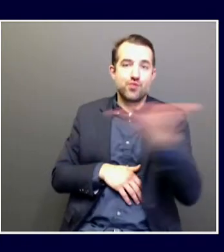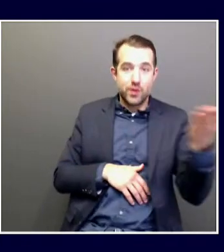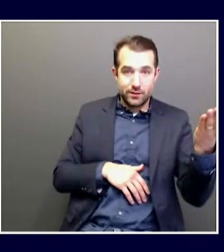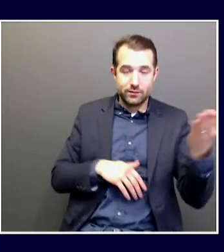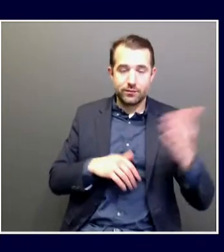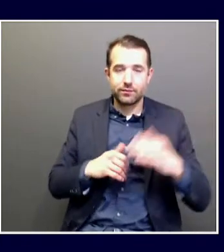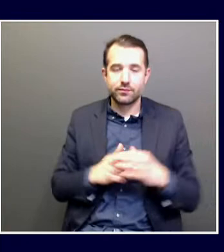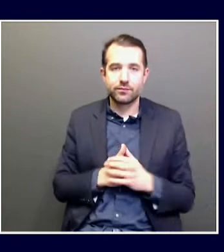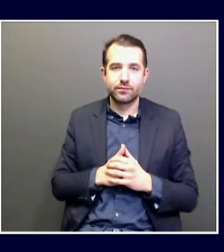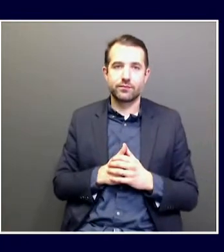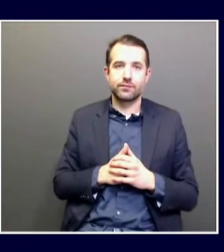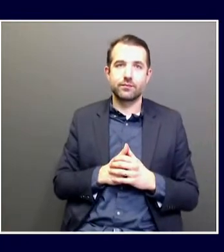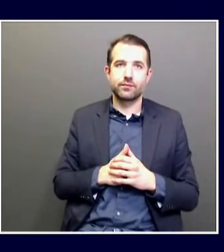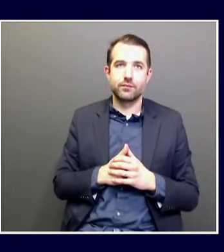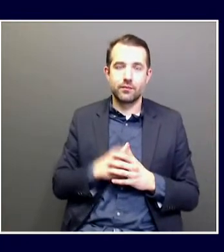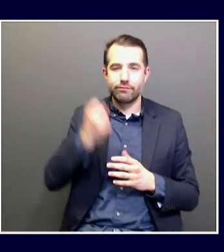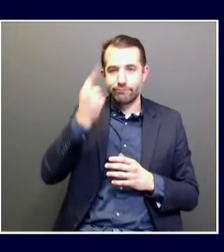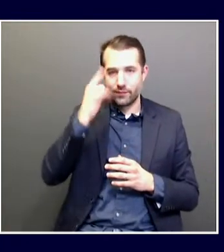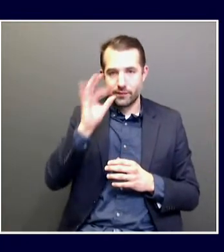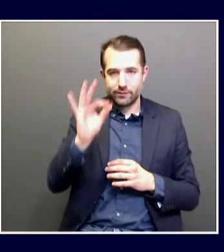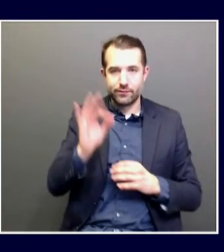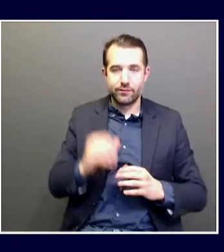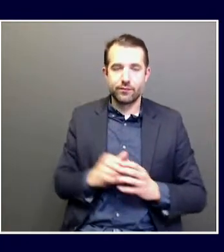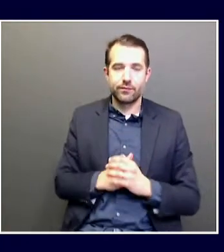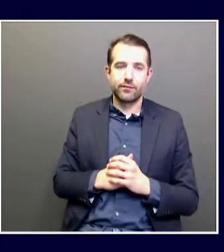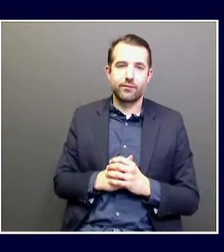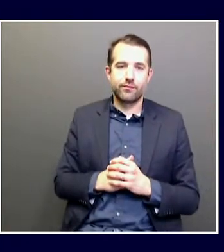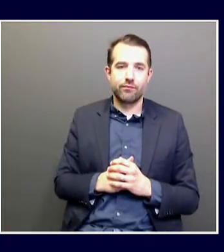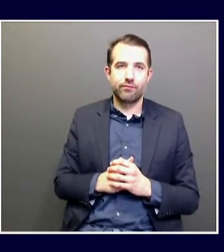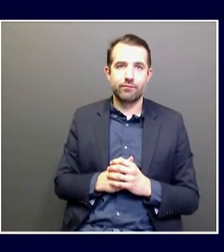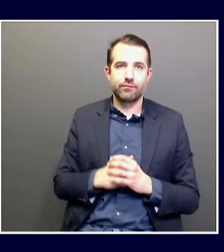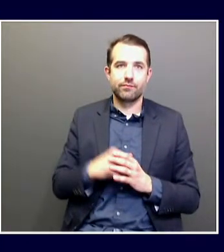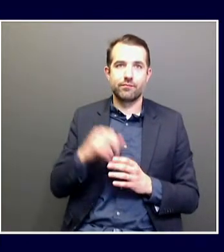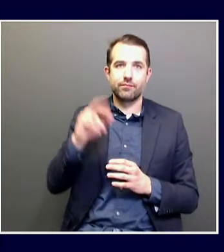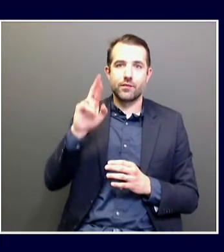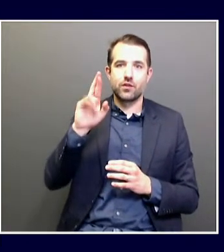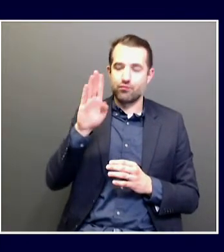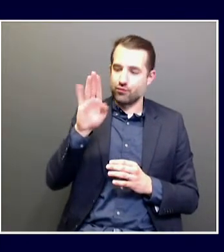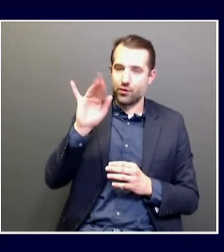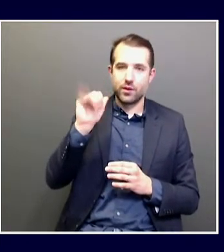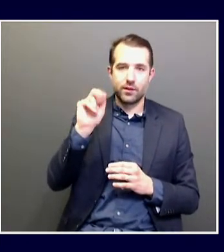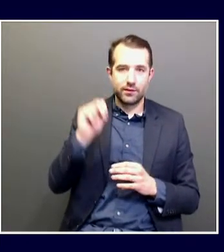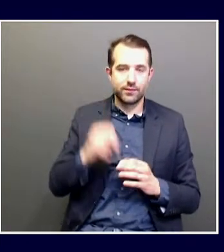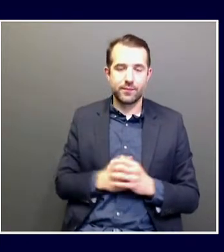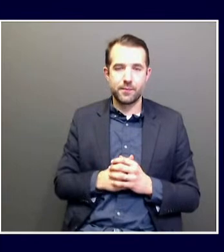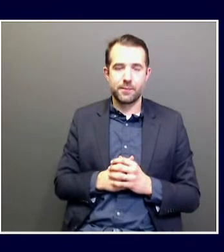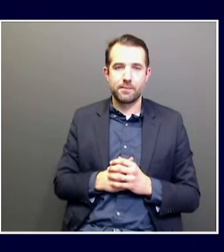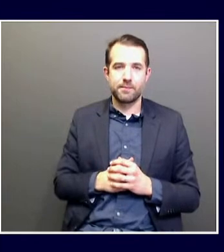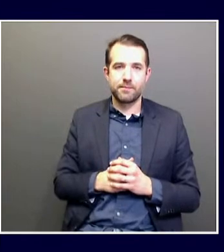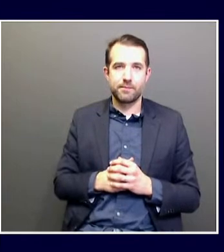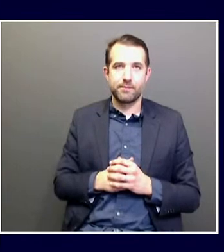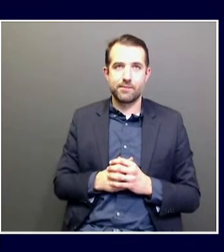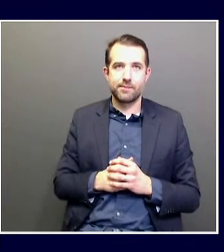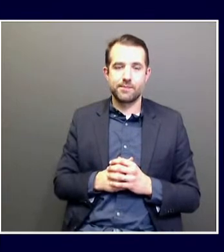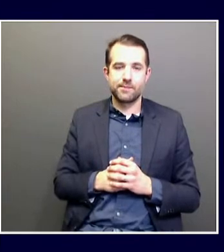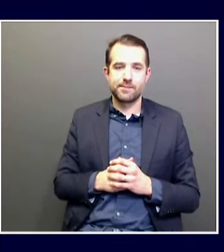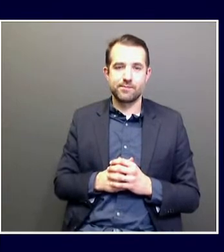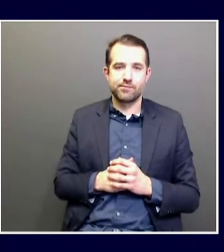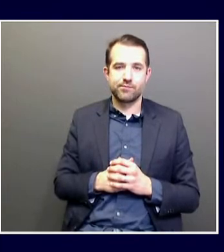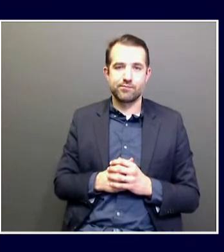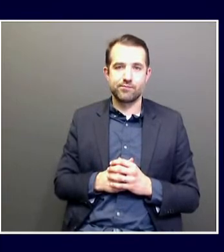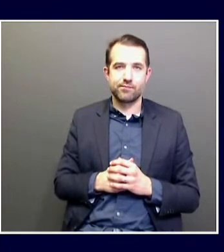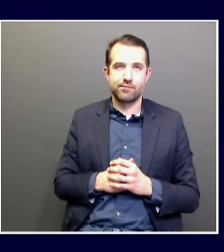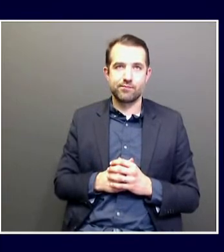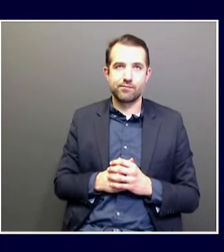Okay, thank you both. Thanks, Emily. Let me go to Brian Sullivan next. Thanks, Dr. Shah. I wonder if